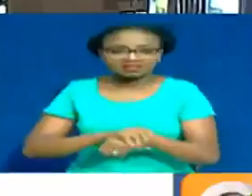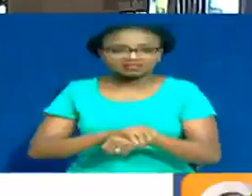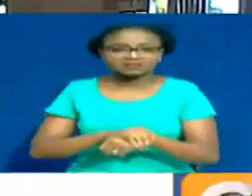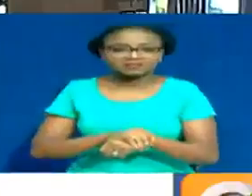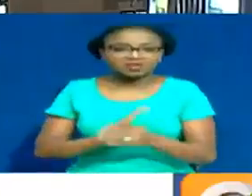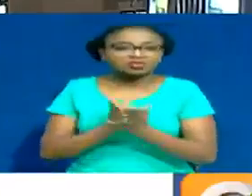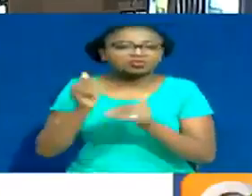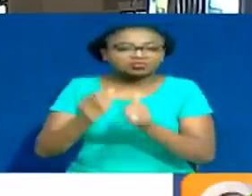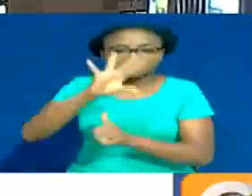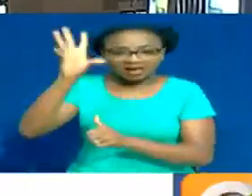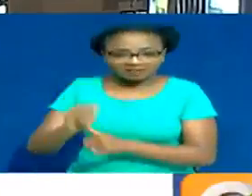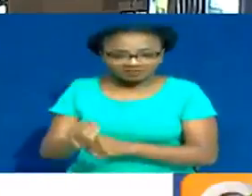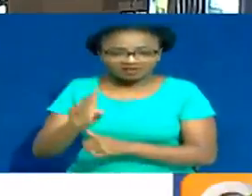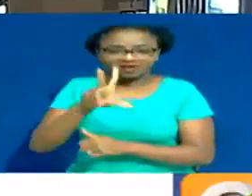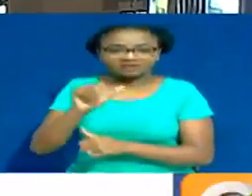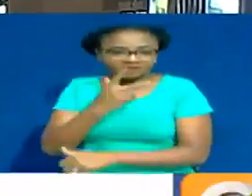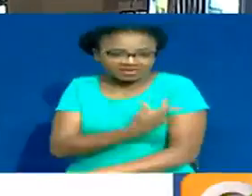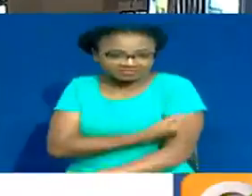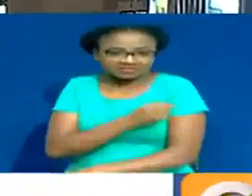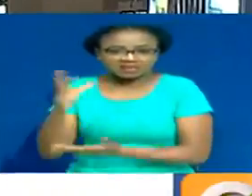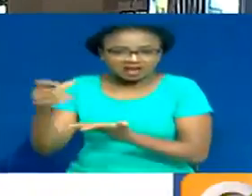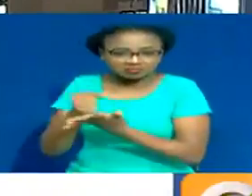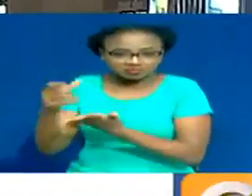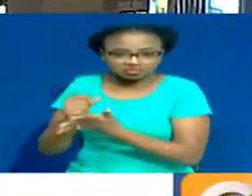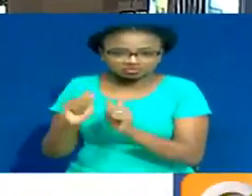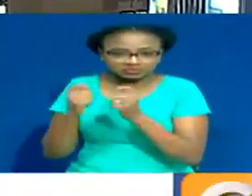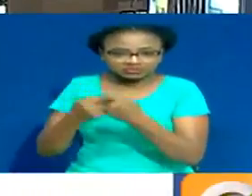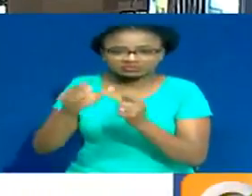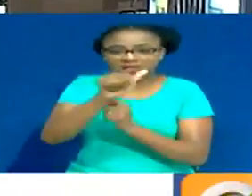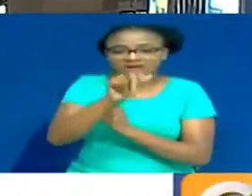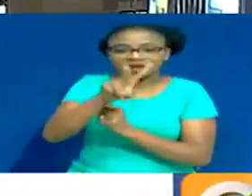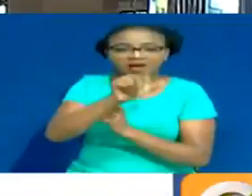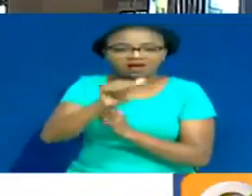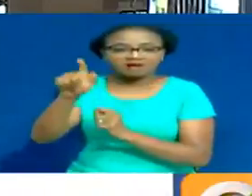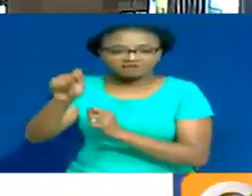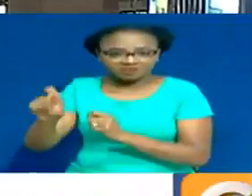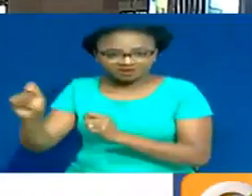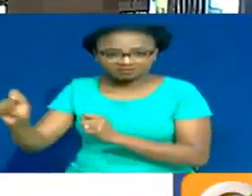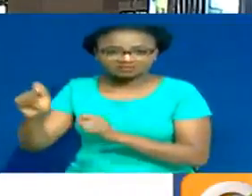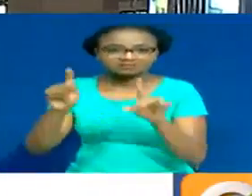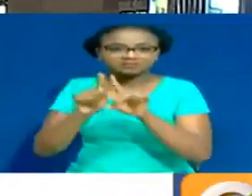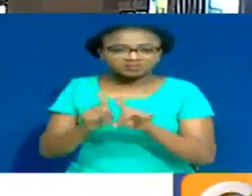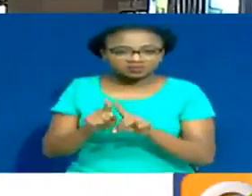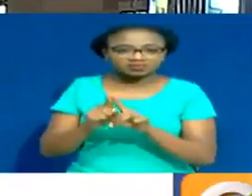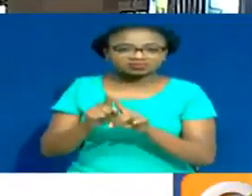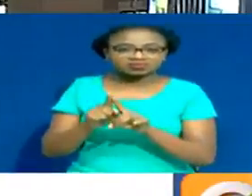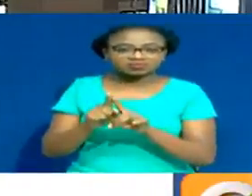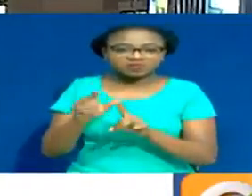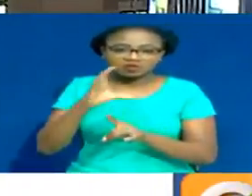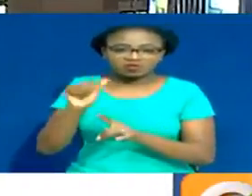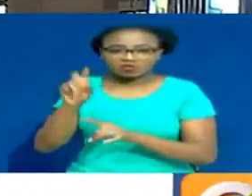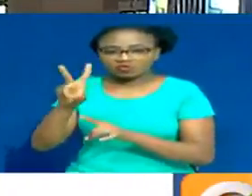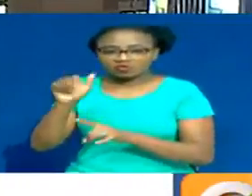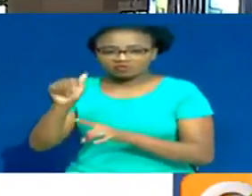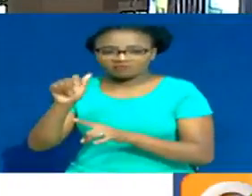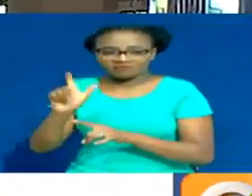more vaccines via the African Vaccine Acquisition Task Team, AVATT, and other COVAX facilities. Now, Kenya